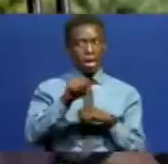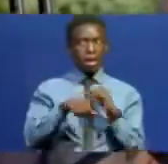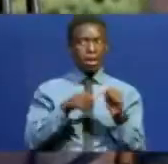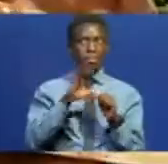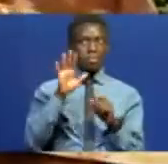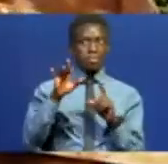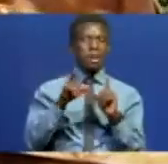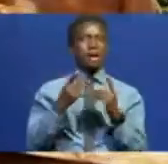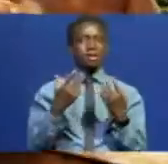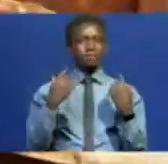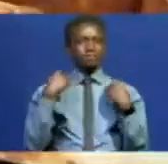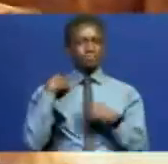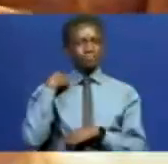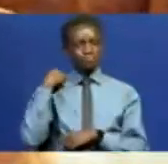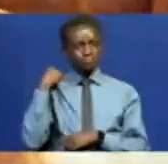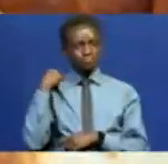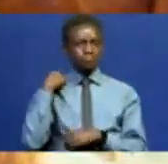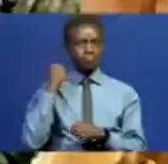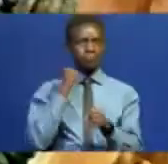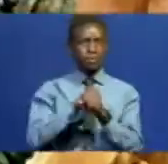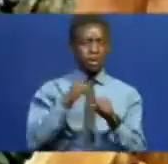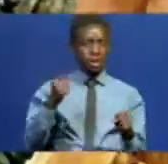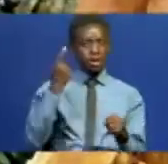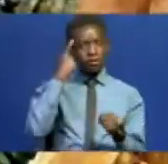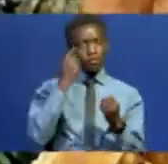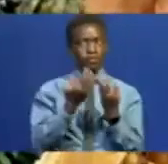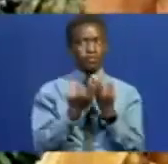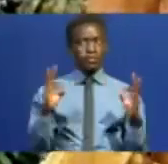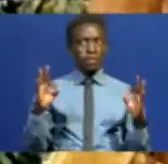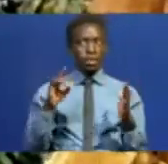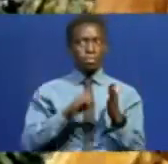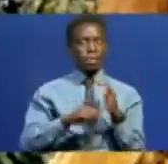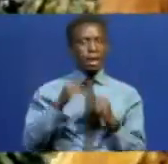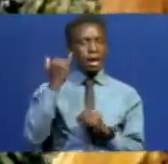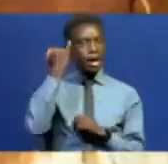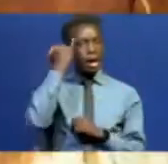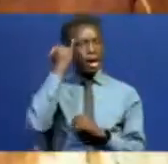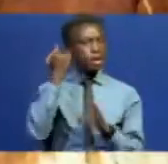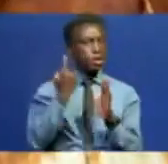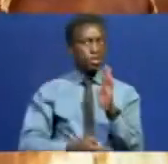sacrifices made for freedom. But what was the idea behind the film?